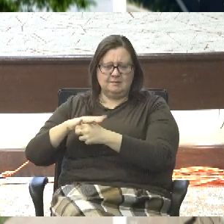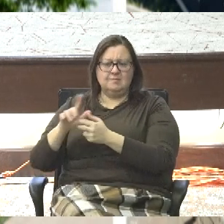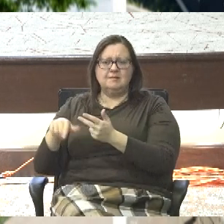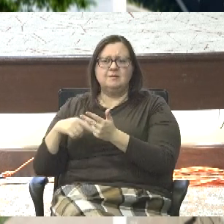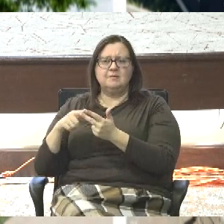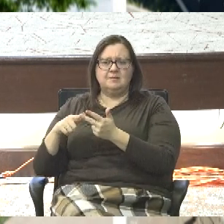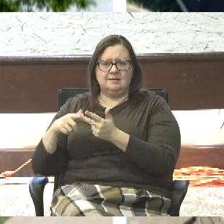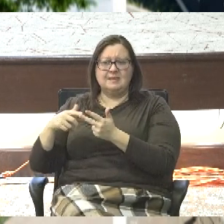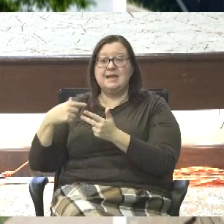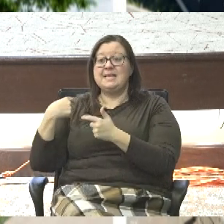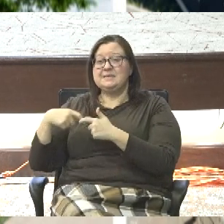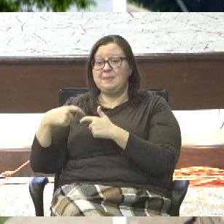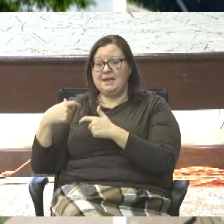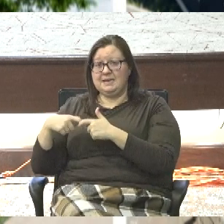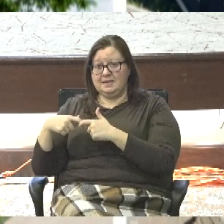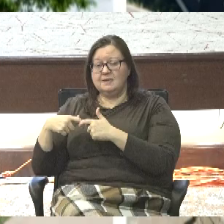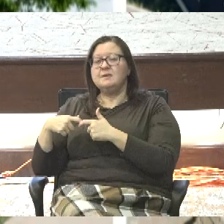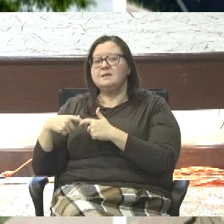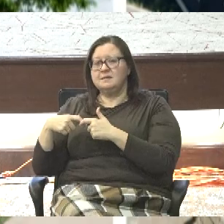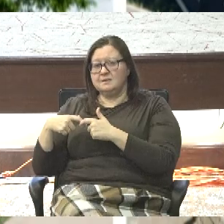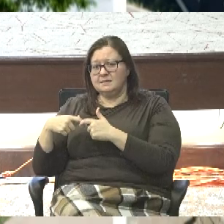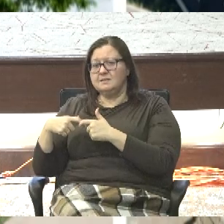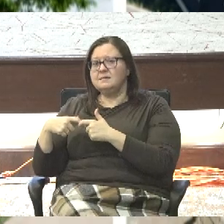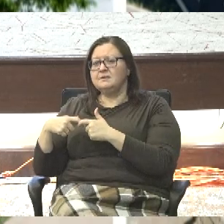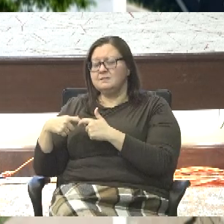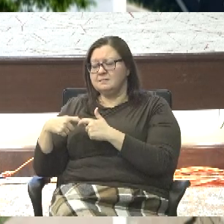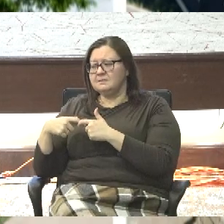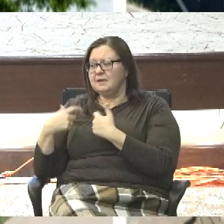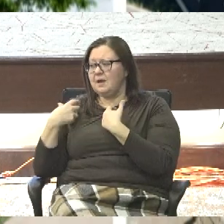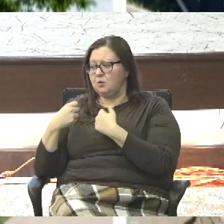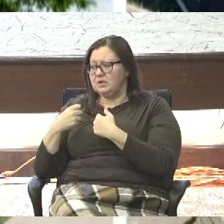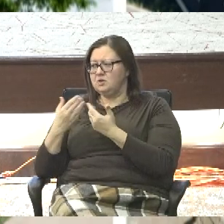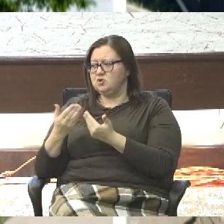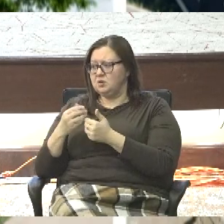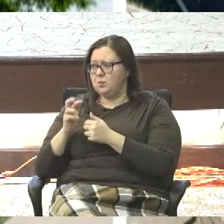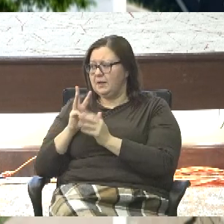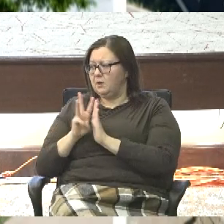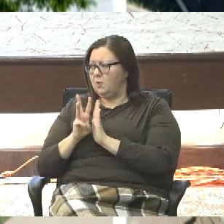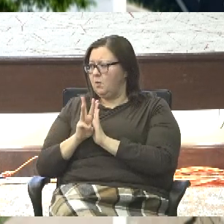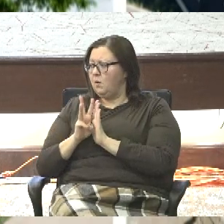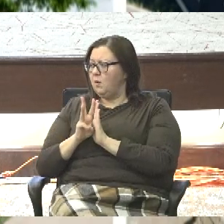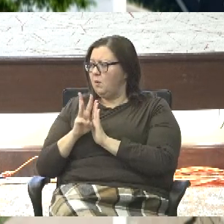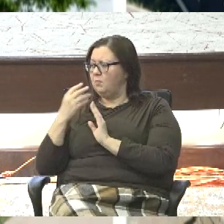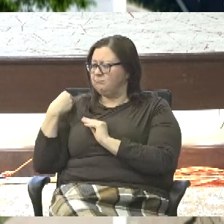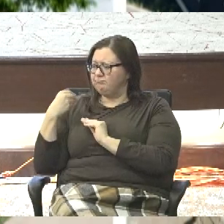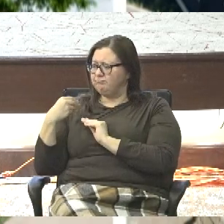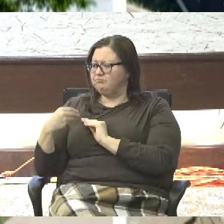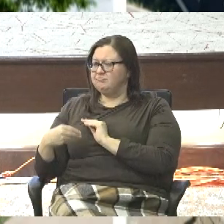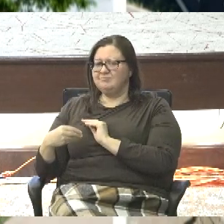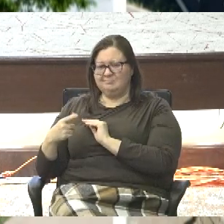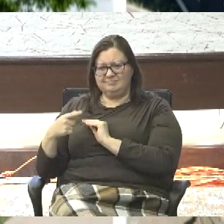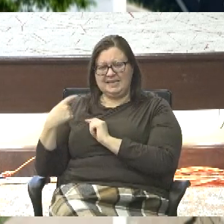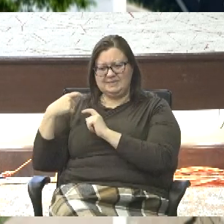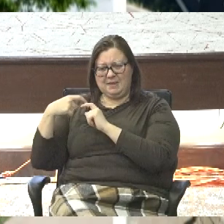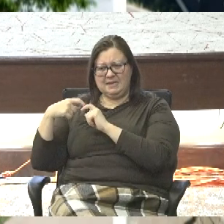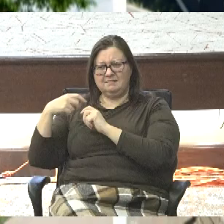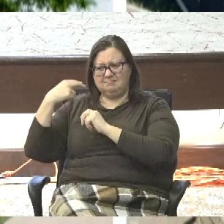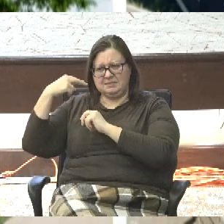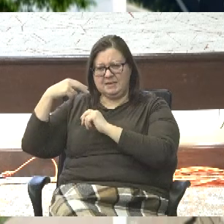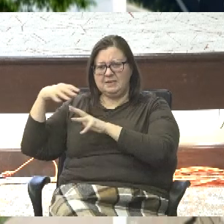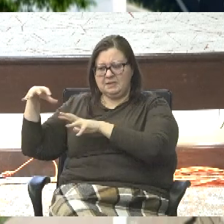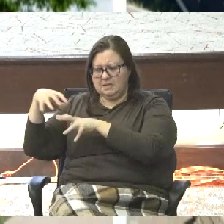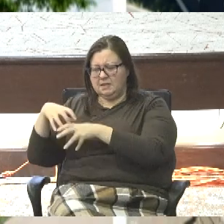history of the Hispanic heritage that we have here in Waco, and also take the time to really capitalize on the opportunity opportunity